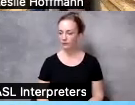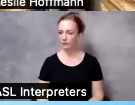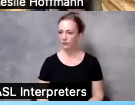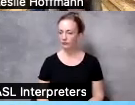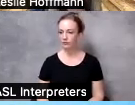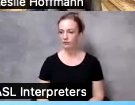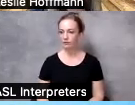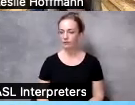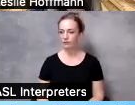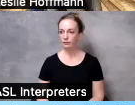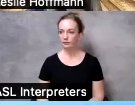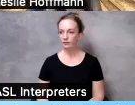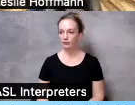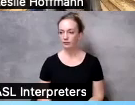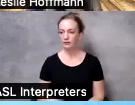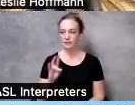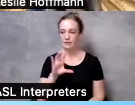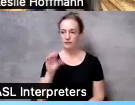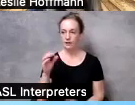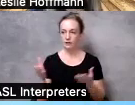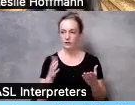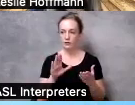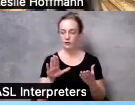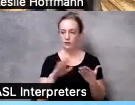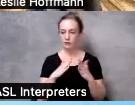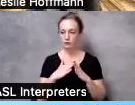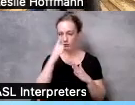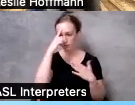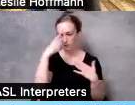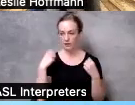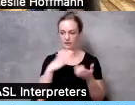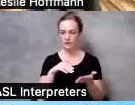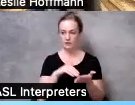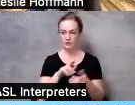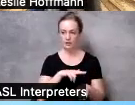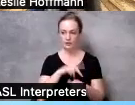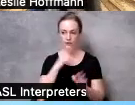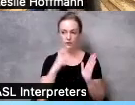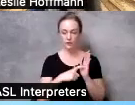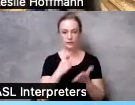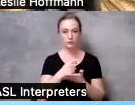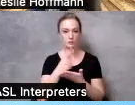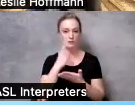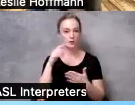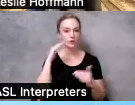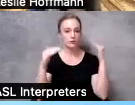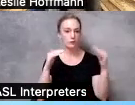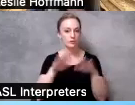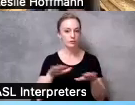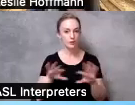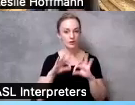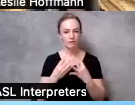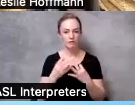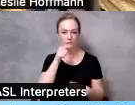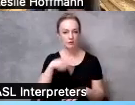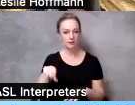Seven County Services is your community mental health center with nationally recognized treatment for adults, children, and families in need of